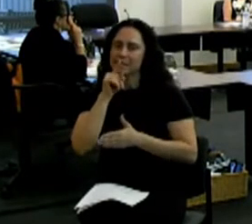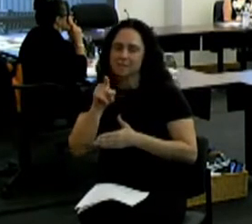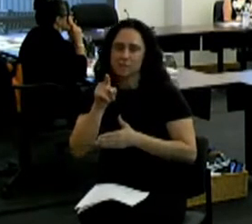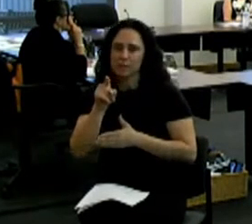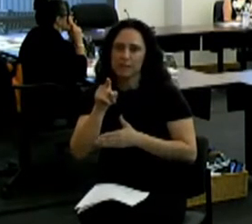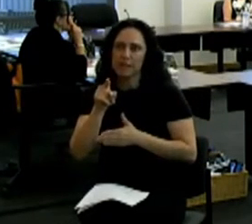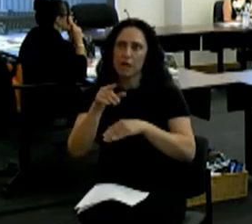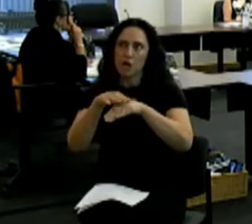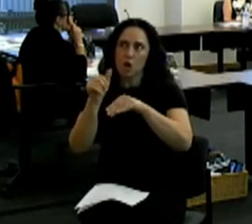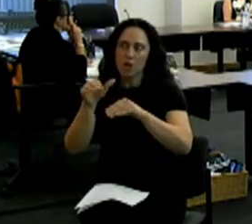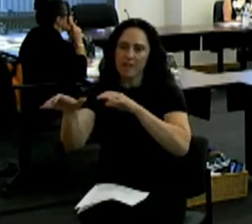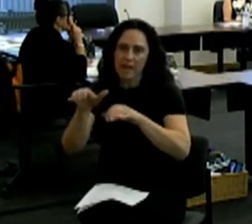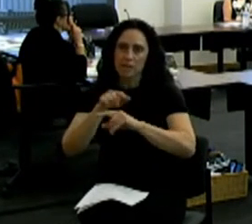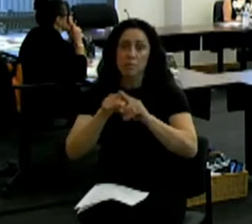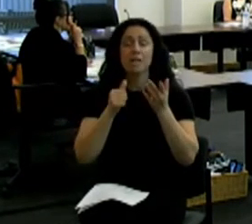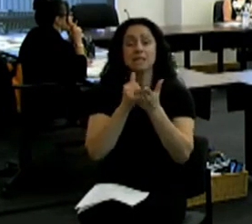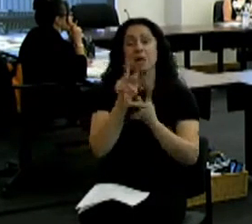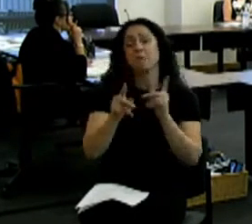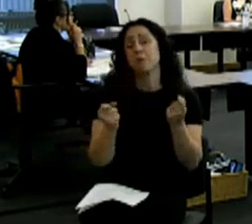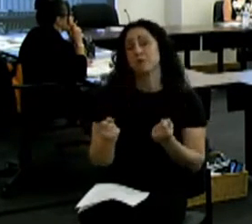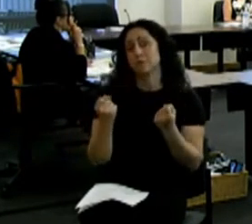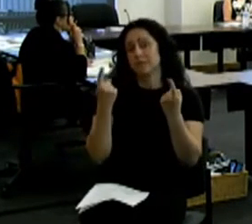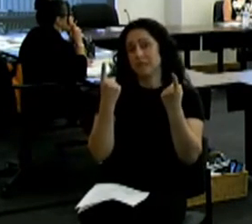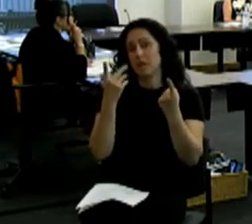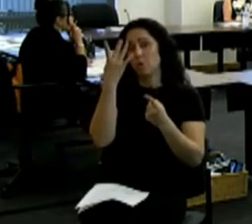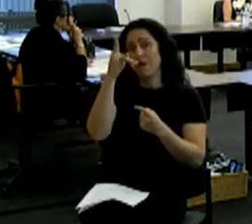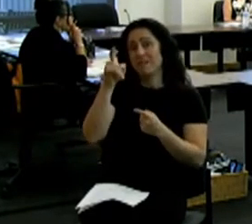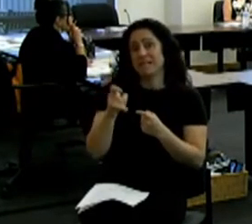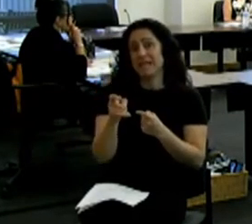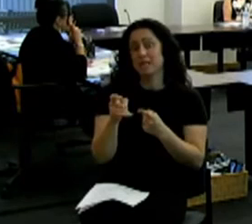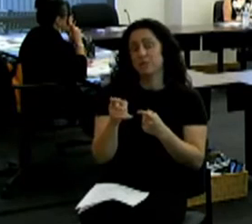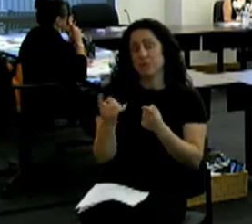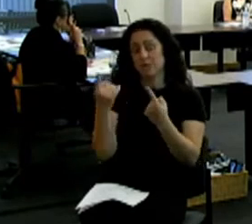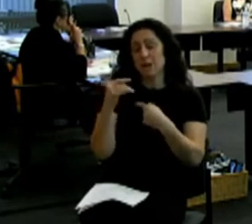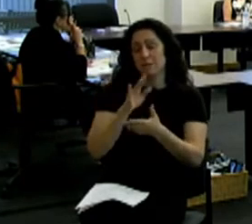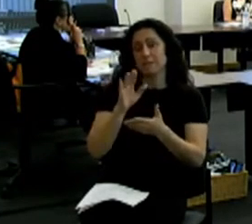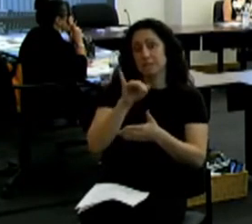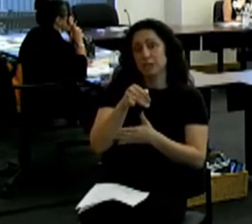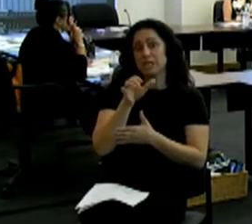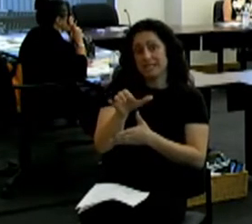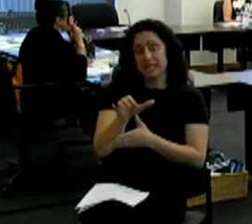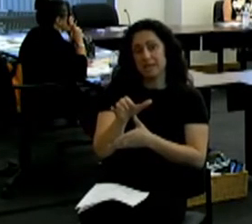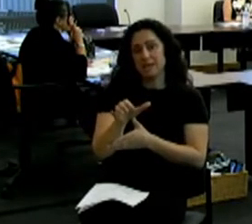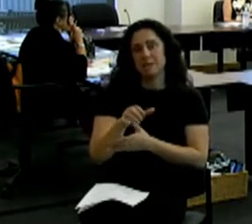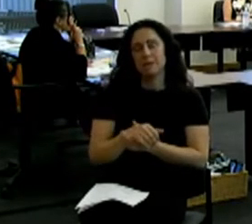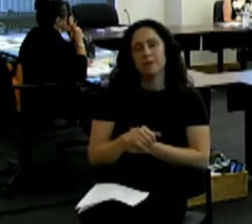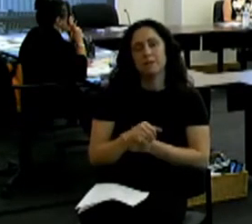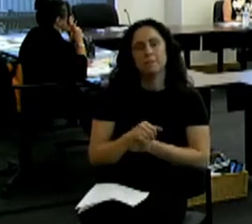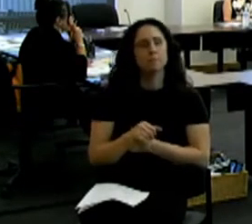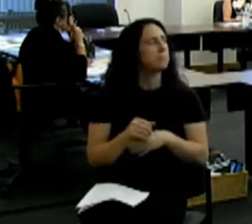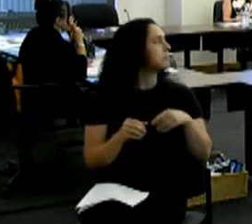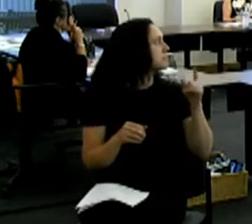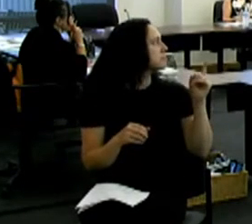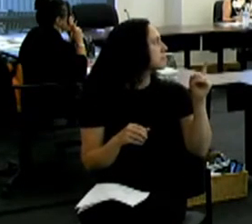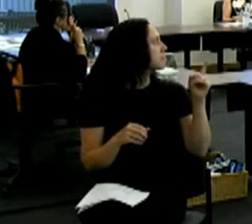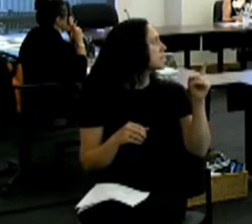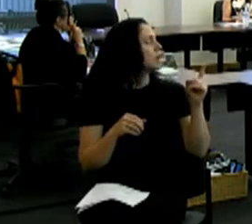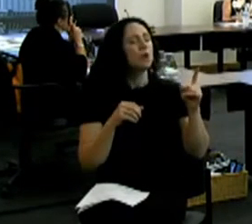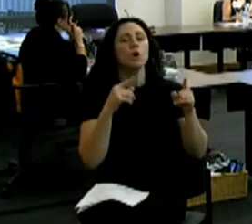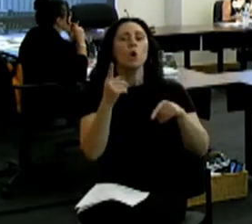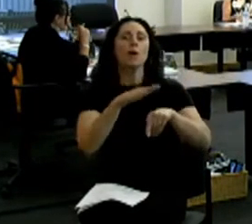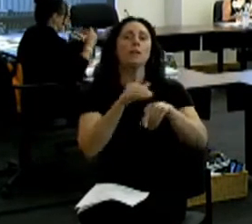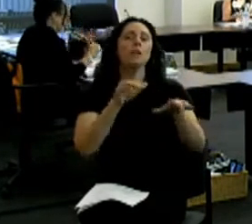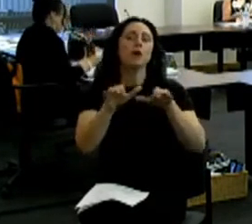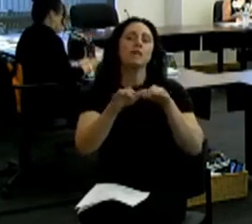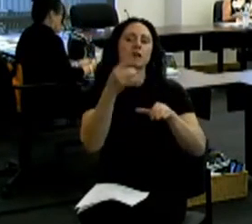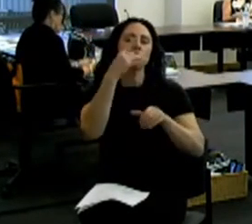call to action, but it's helping people understand why they need to invest in JJC. So one of the calls to action is that